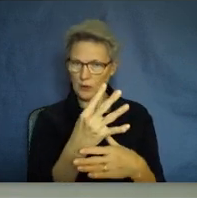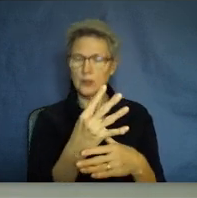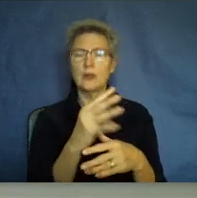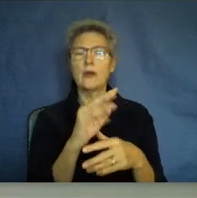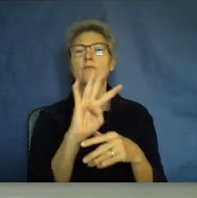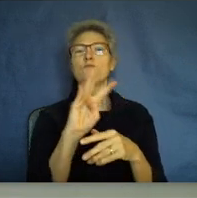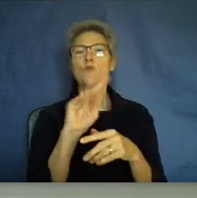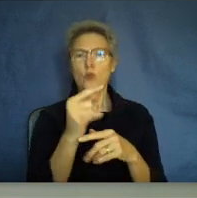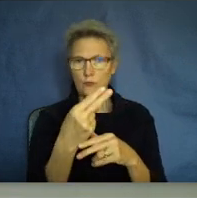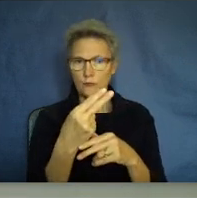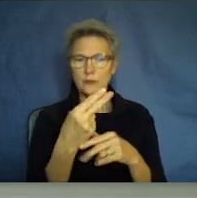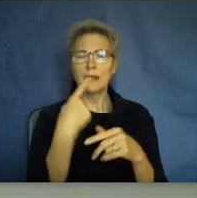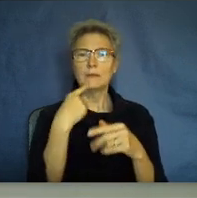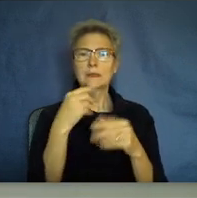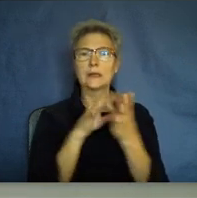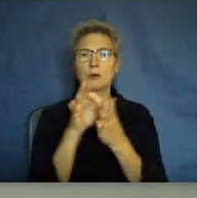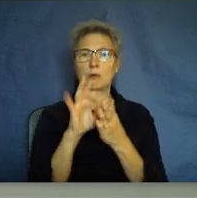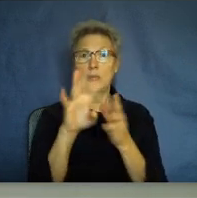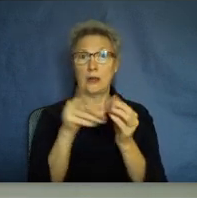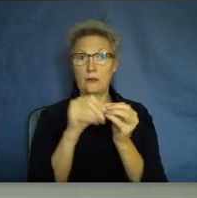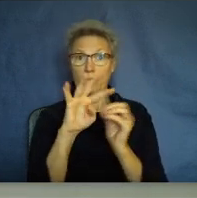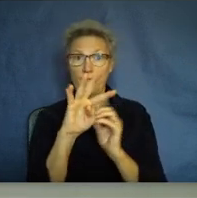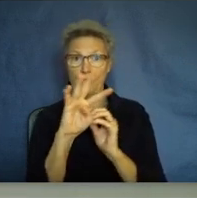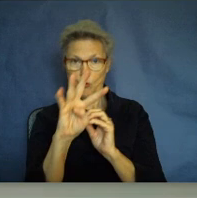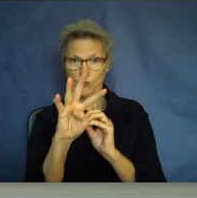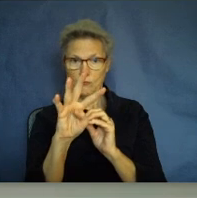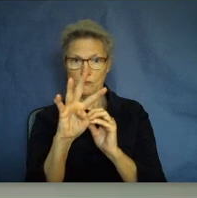count on to another 4.